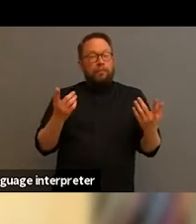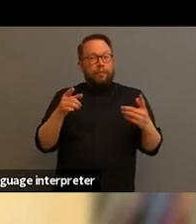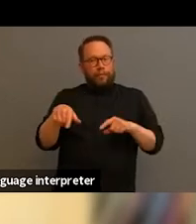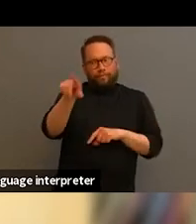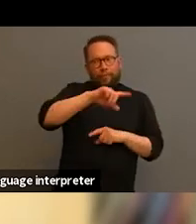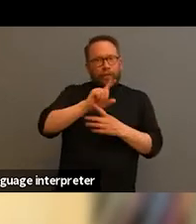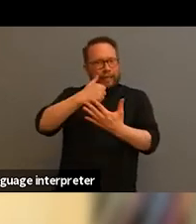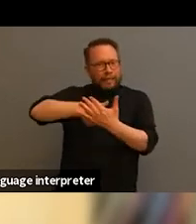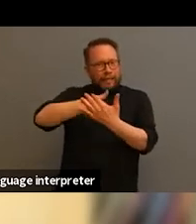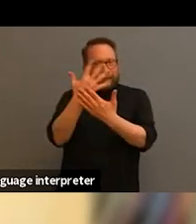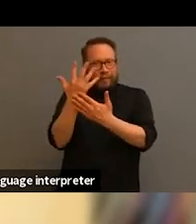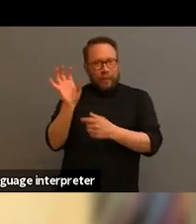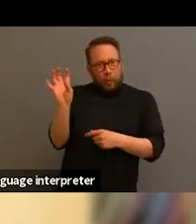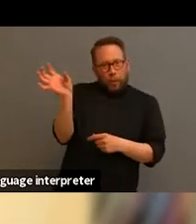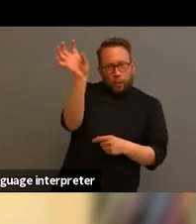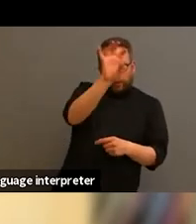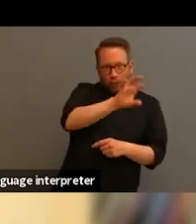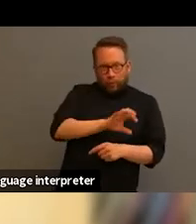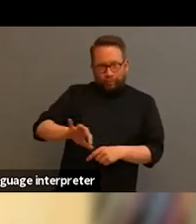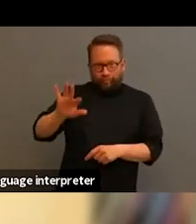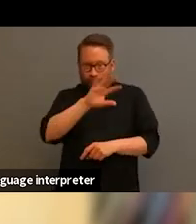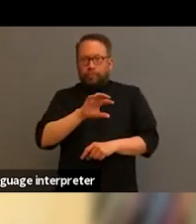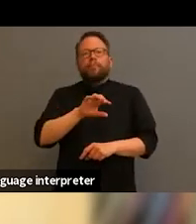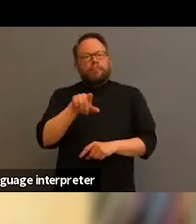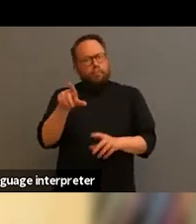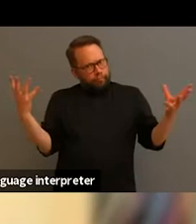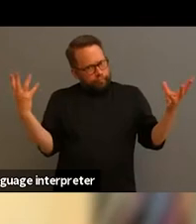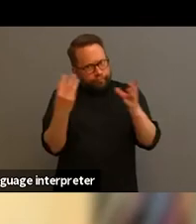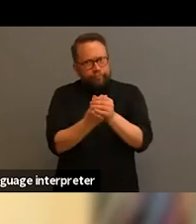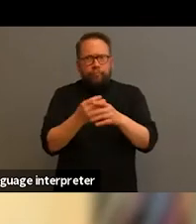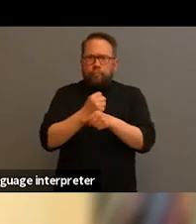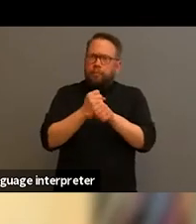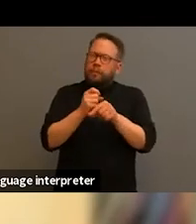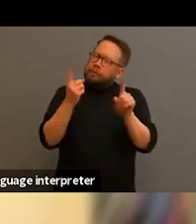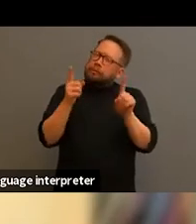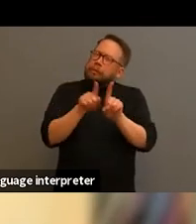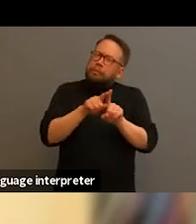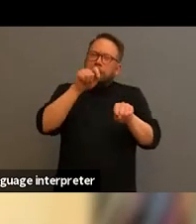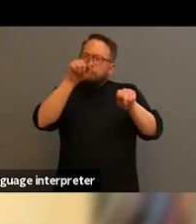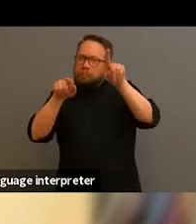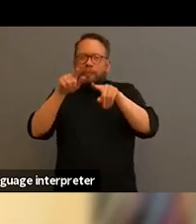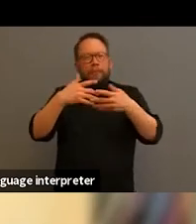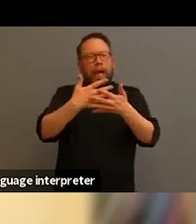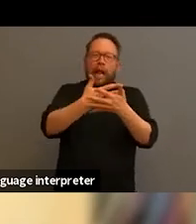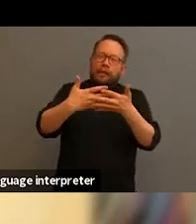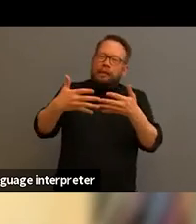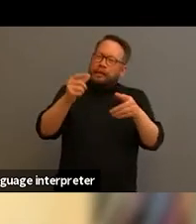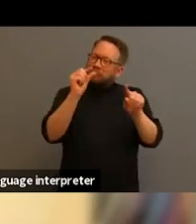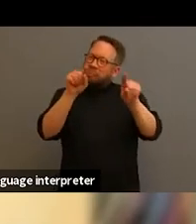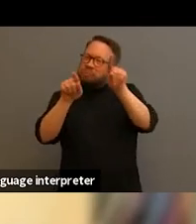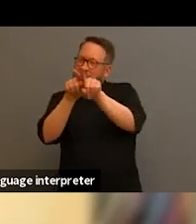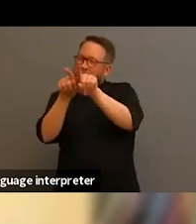also with our neighbor countries. We share language to quite a great extent. And I think our communities and